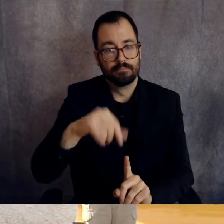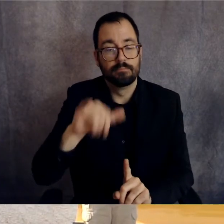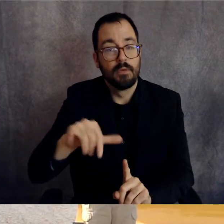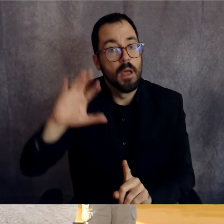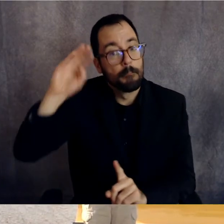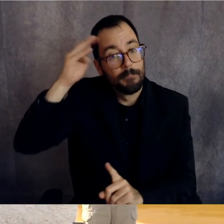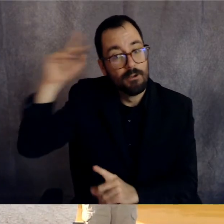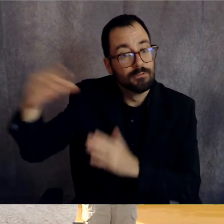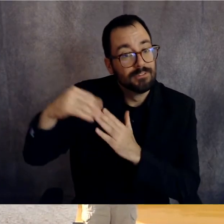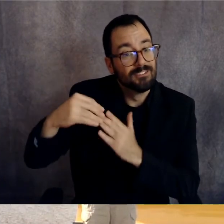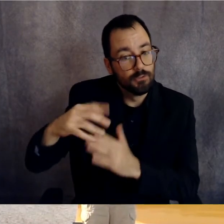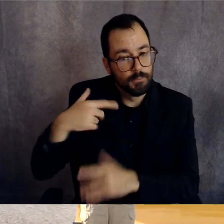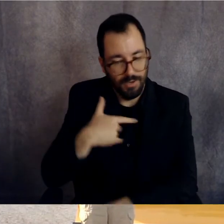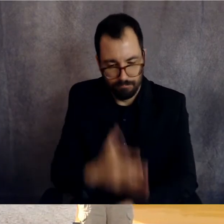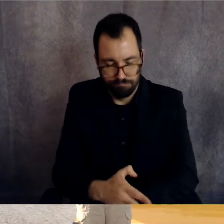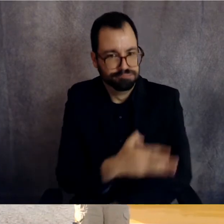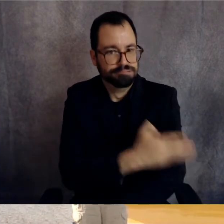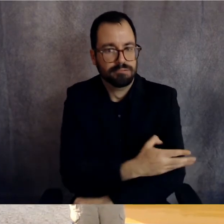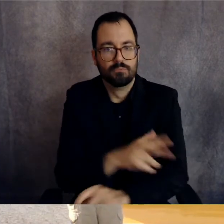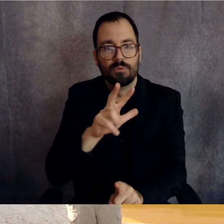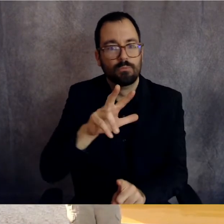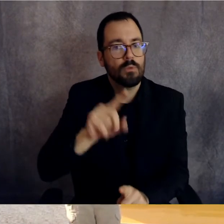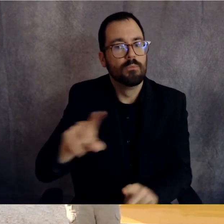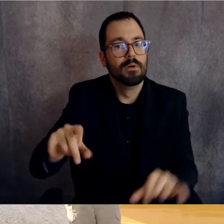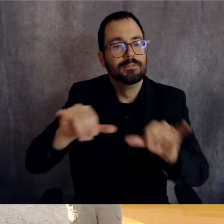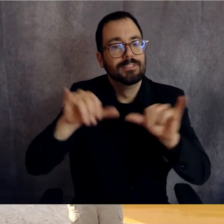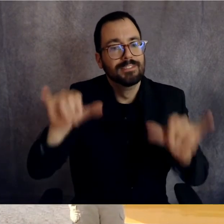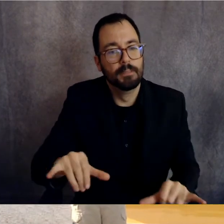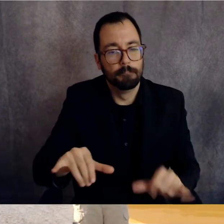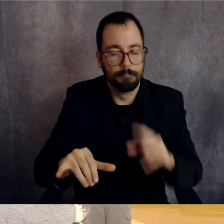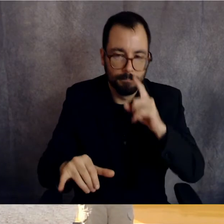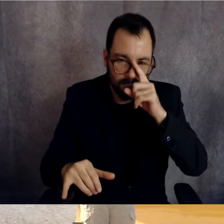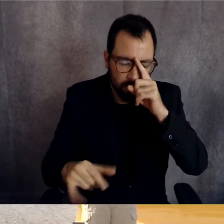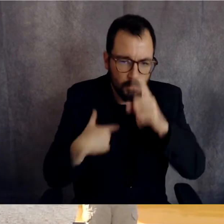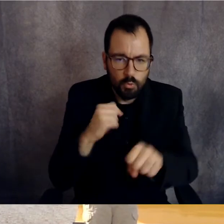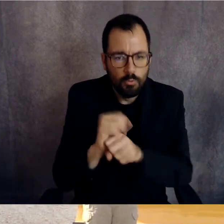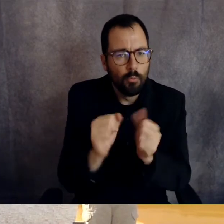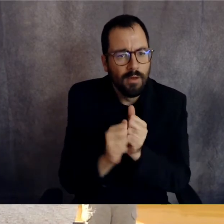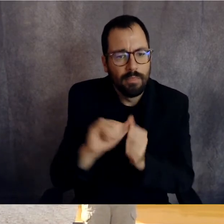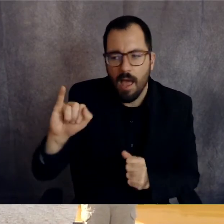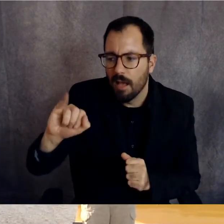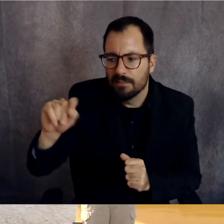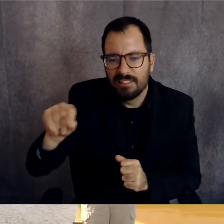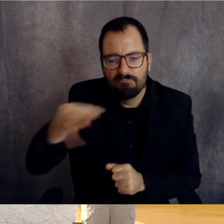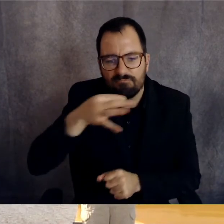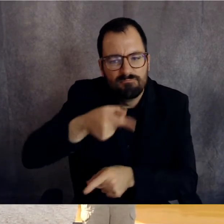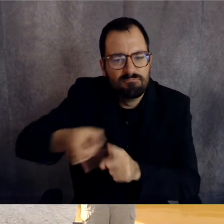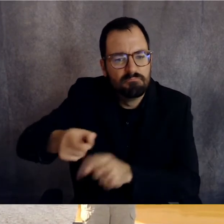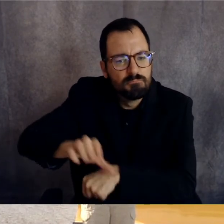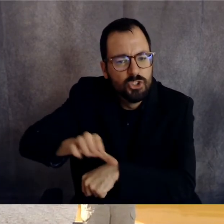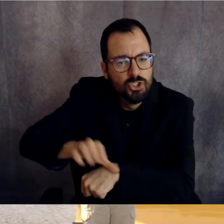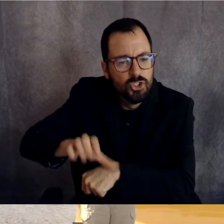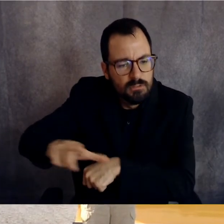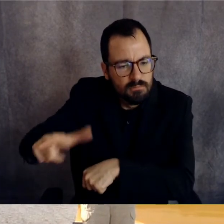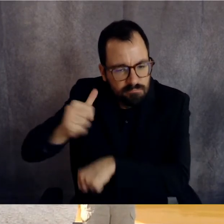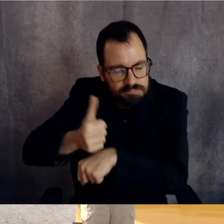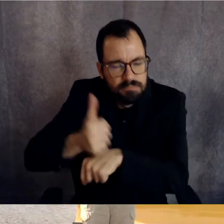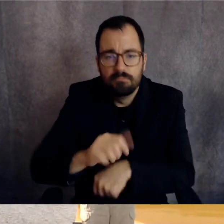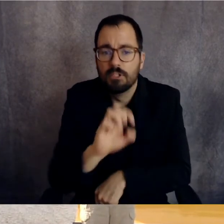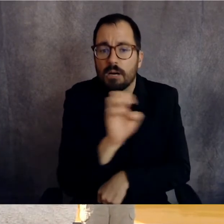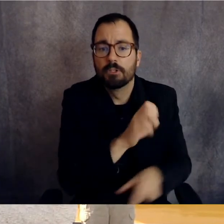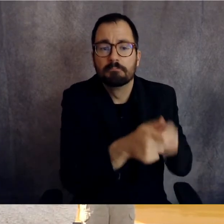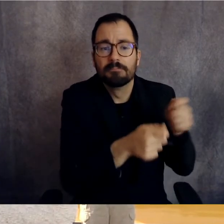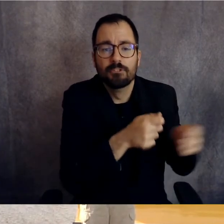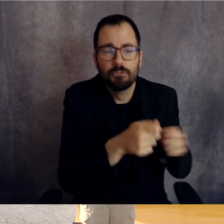we made significant enhancements in the 311 system, working with the Department of Information Technology and our partners in the Office of Emergency